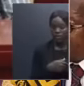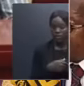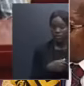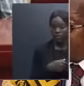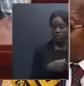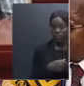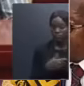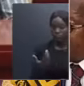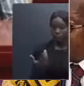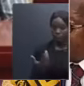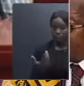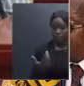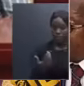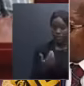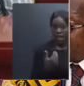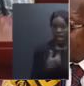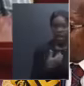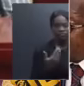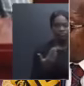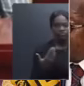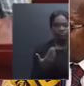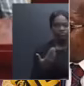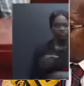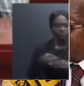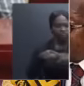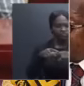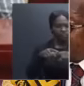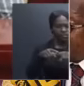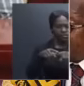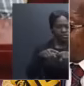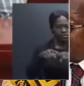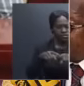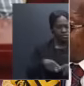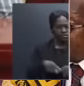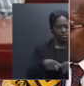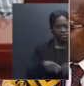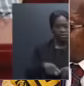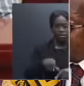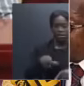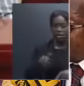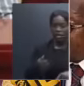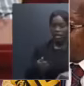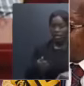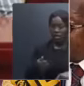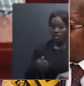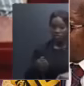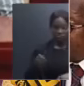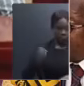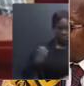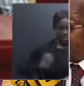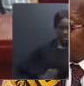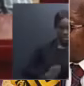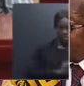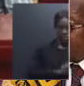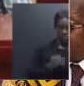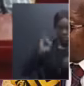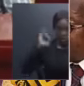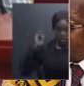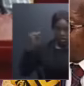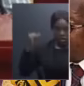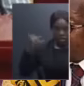government to agree to any proposal sent to us by any of the other two